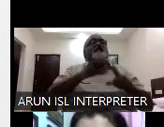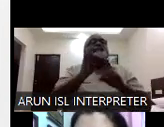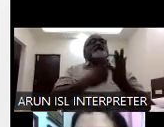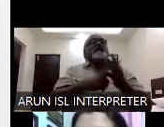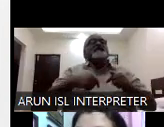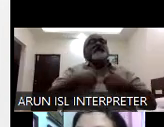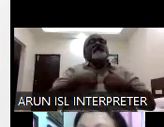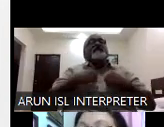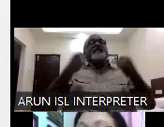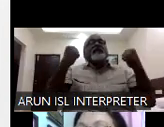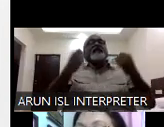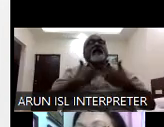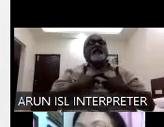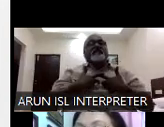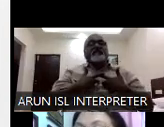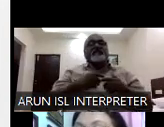Anyone?